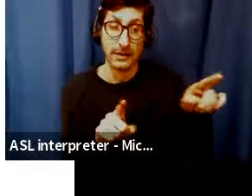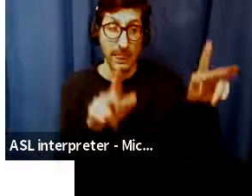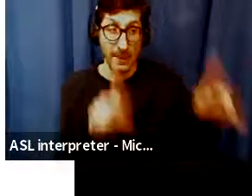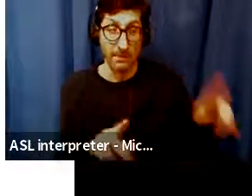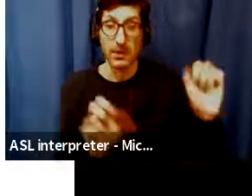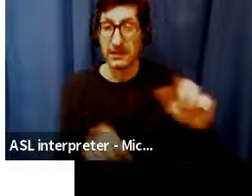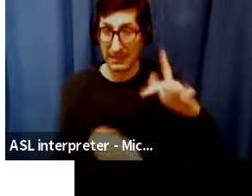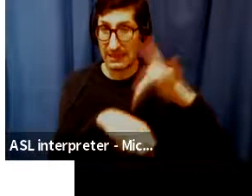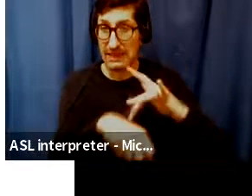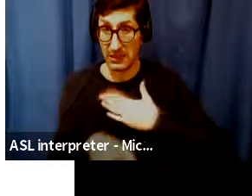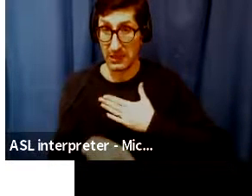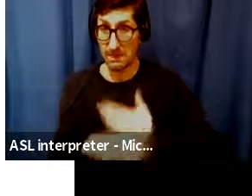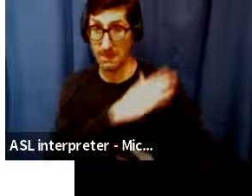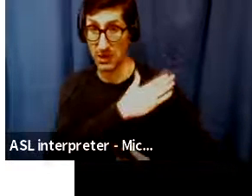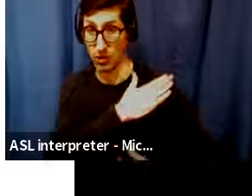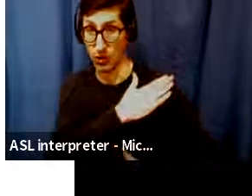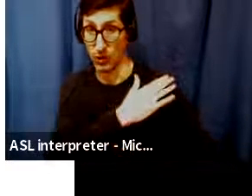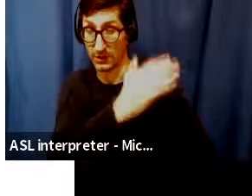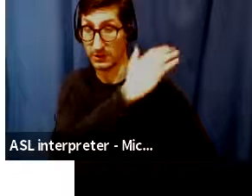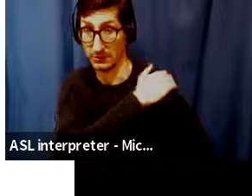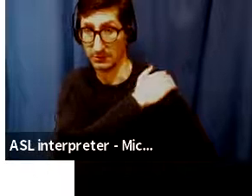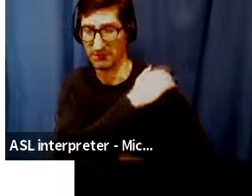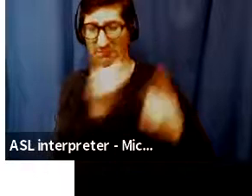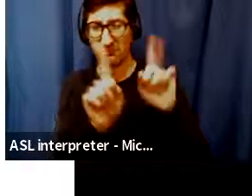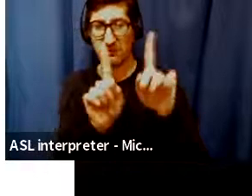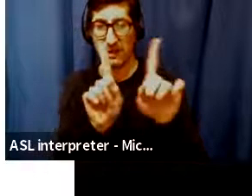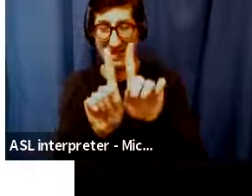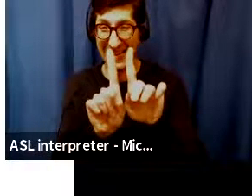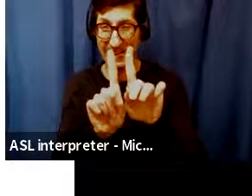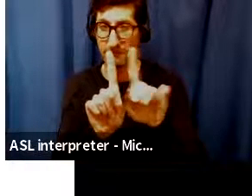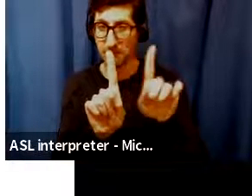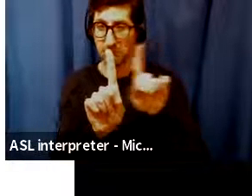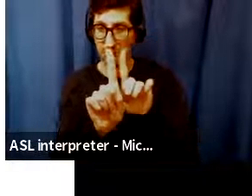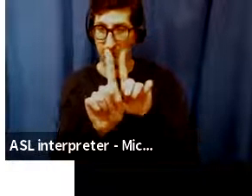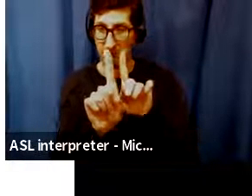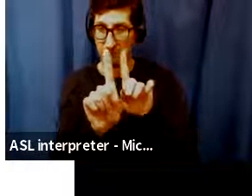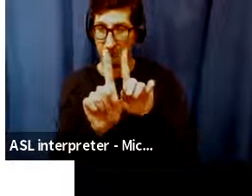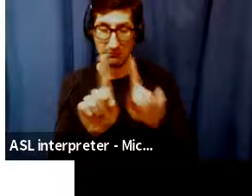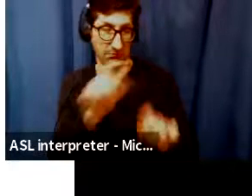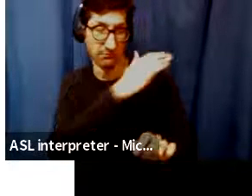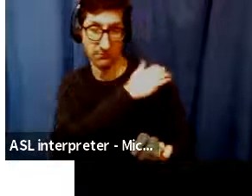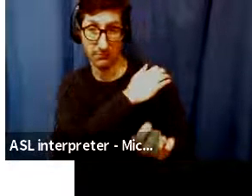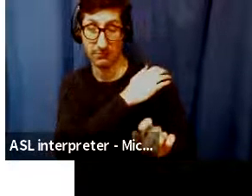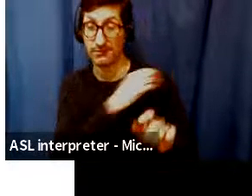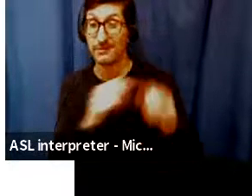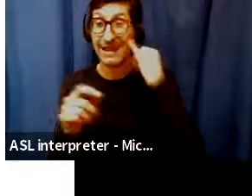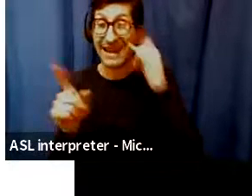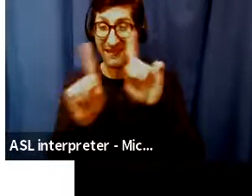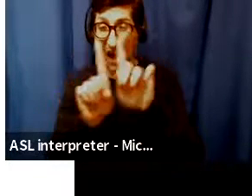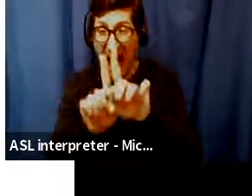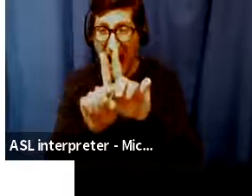your shoulder so that they're a step or two behind you, because otherwise you're twice as wide. And